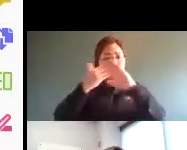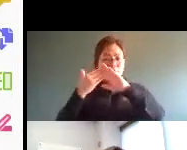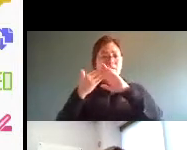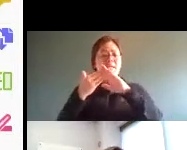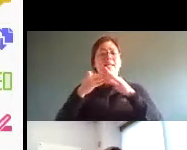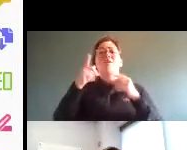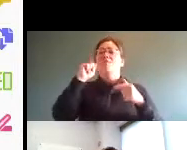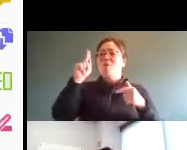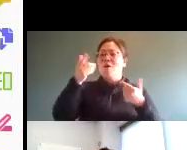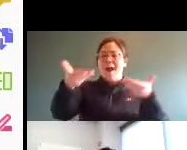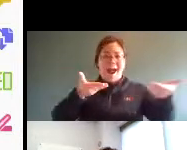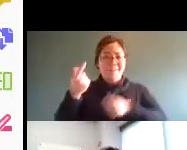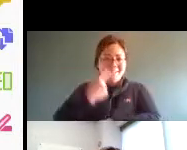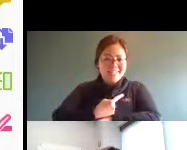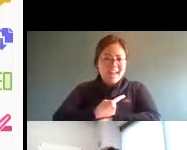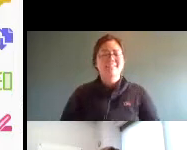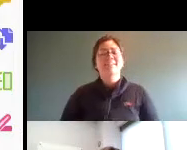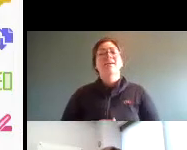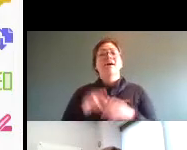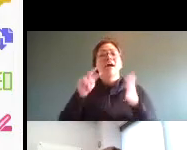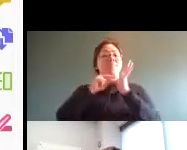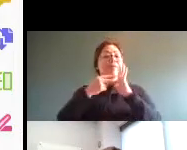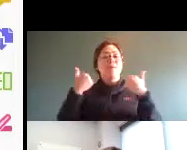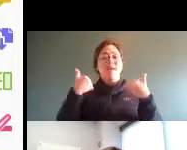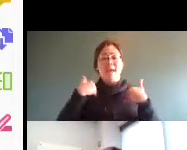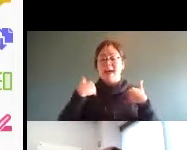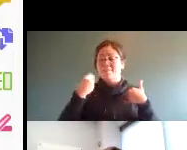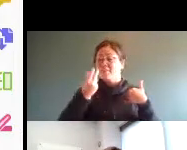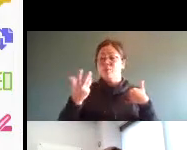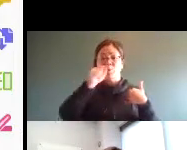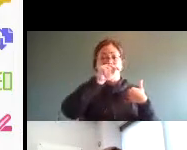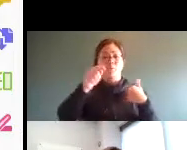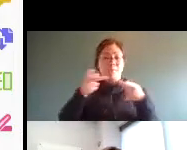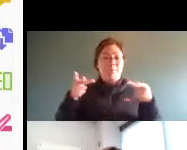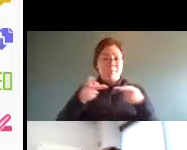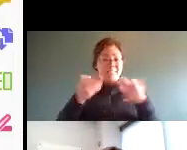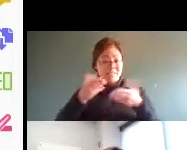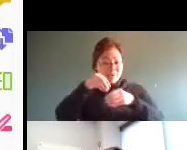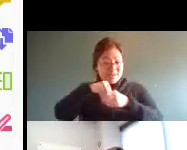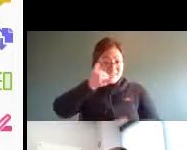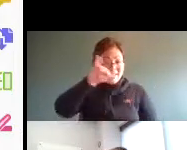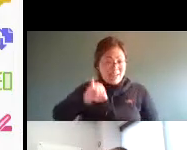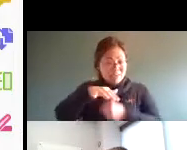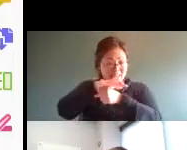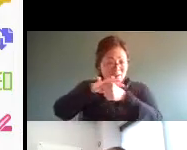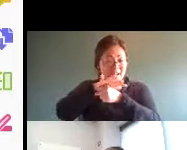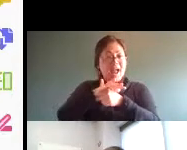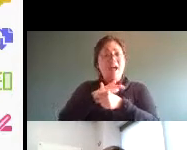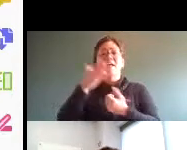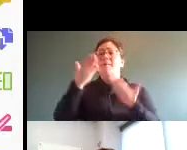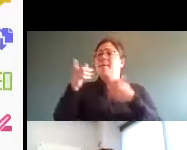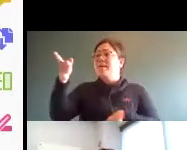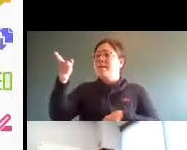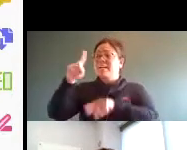days. So, we have a couple of branches here in Indianapolis, and a lot of times individuals, may not be able to make it to